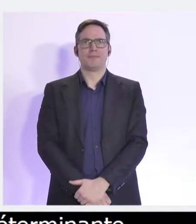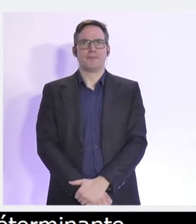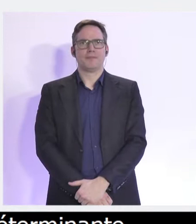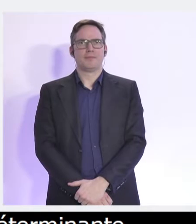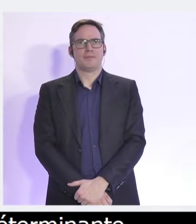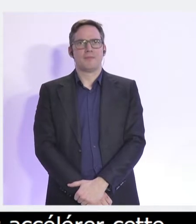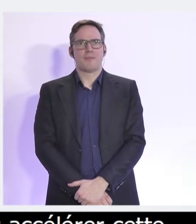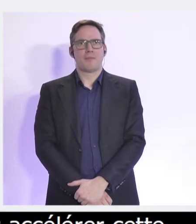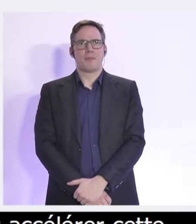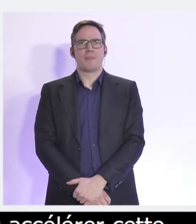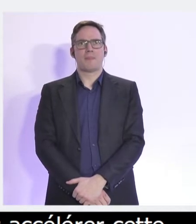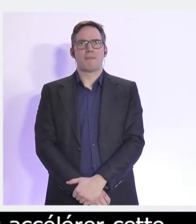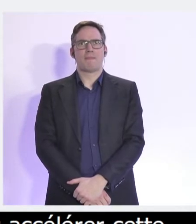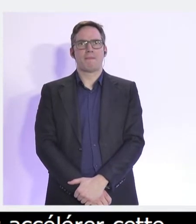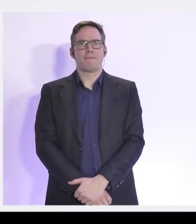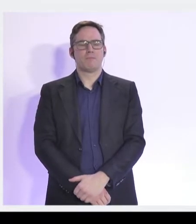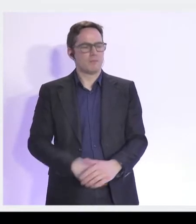research.